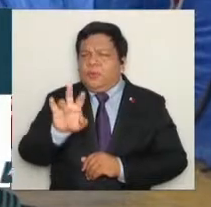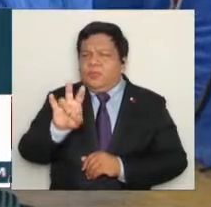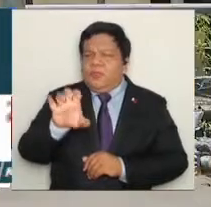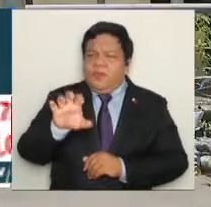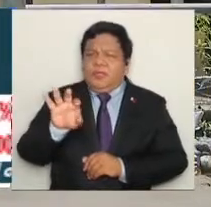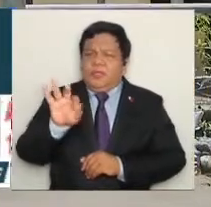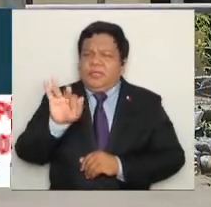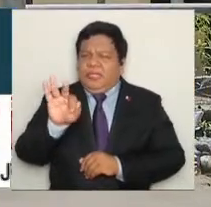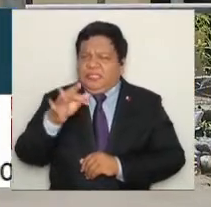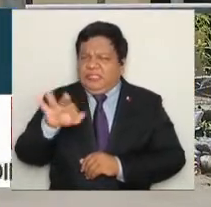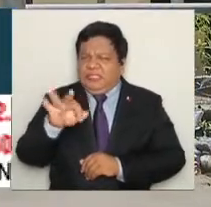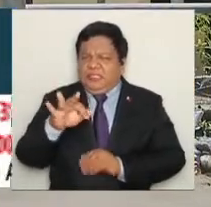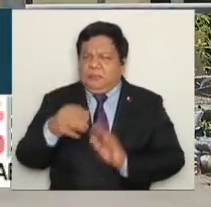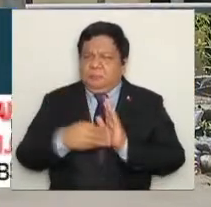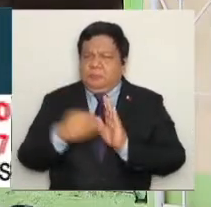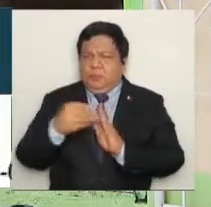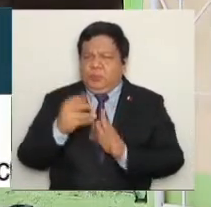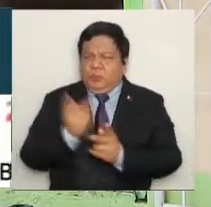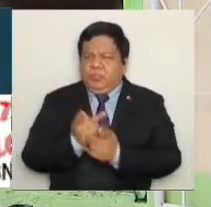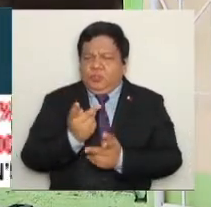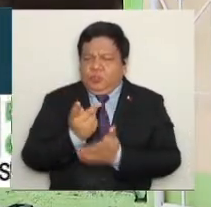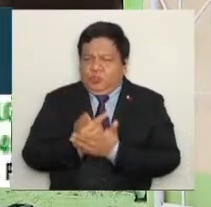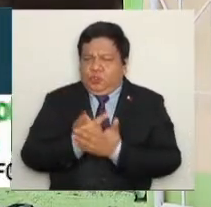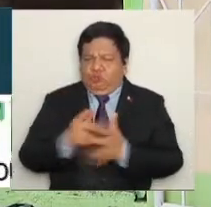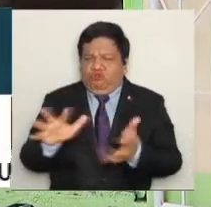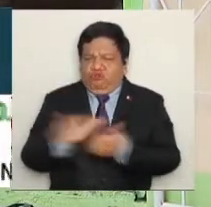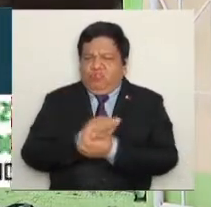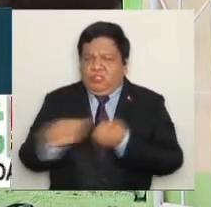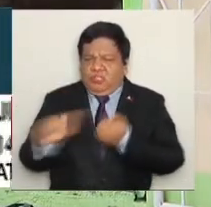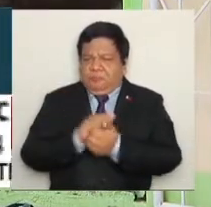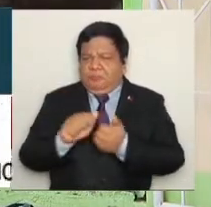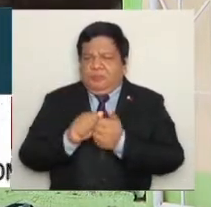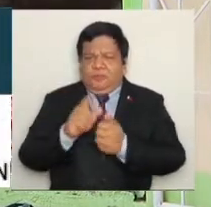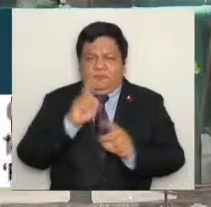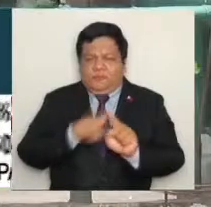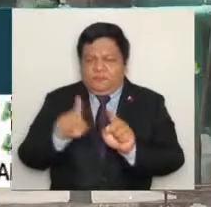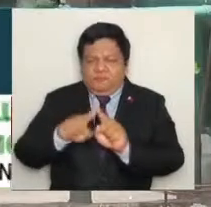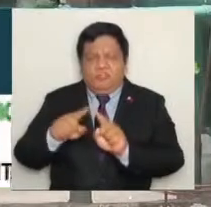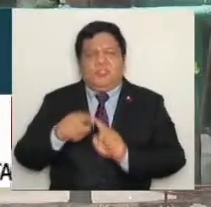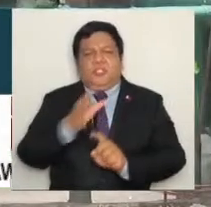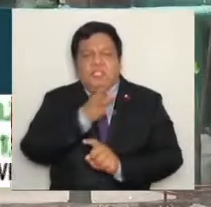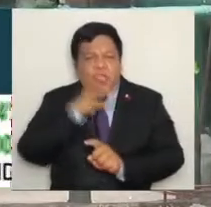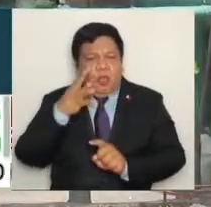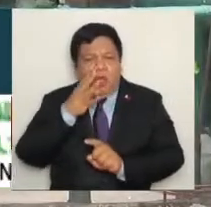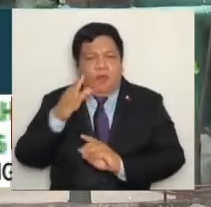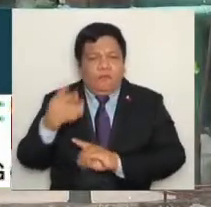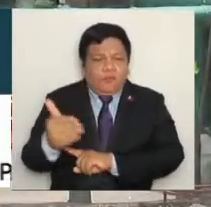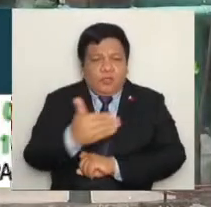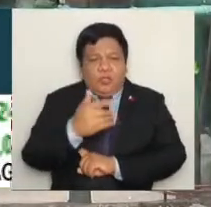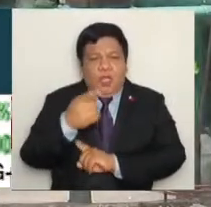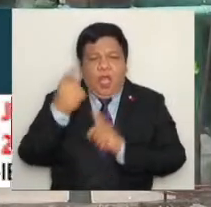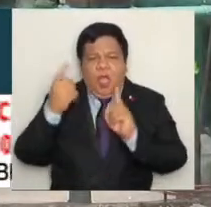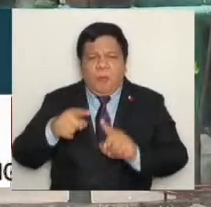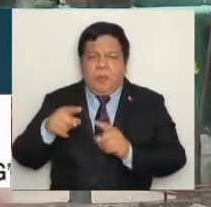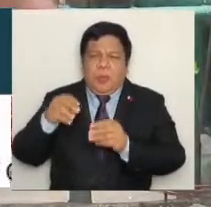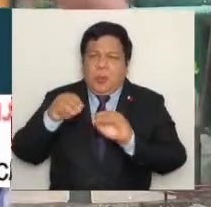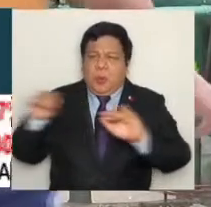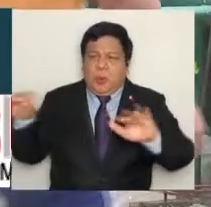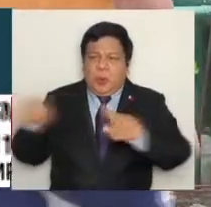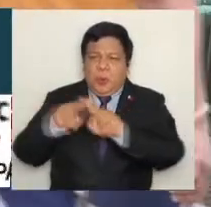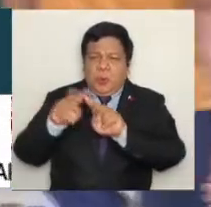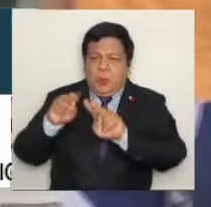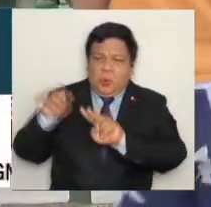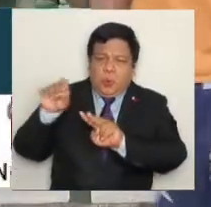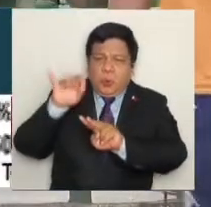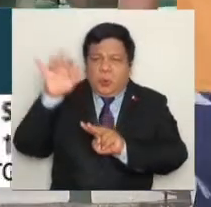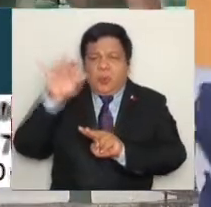of damage in crops and fisheries were recorded due to smog and low dissolved oxygen.